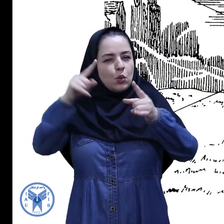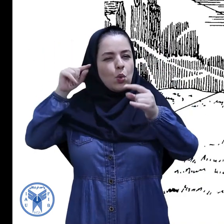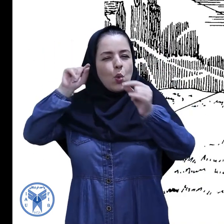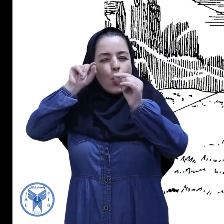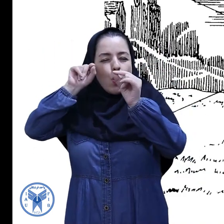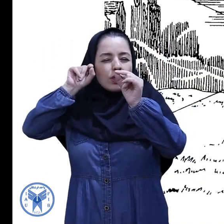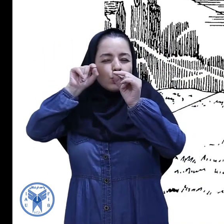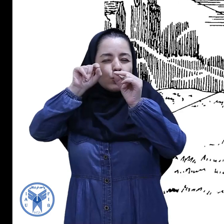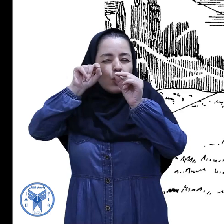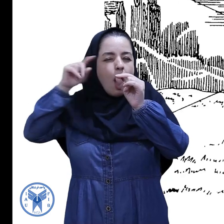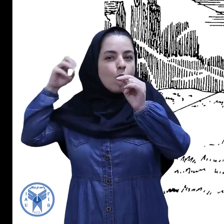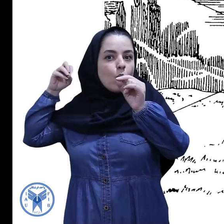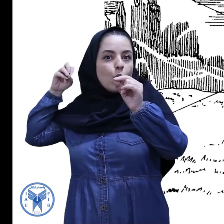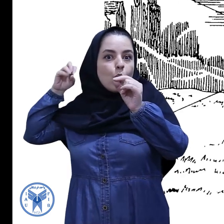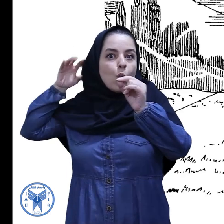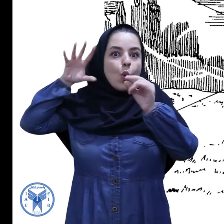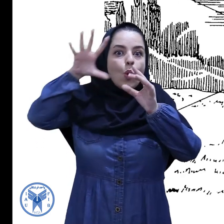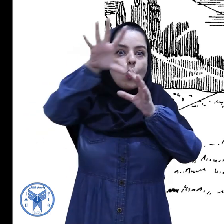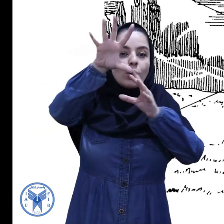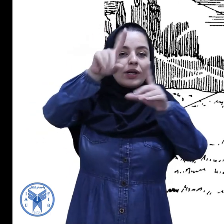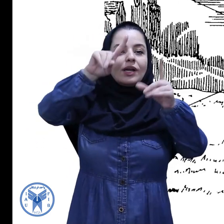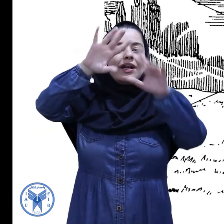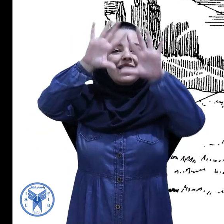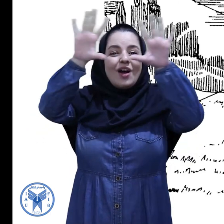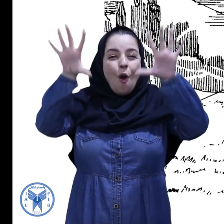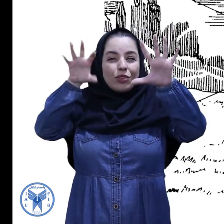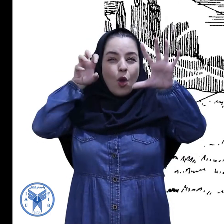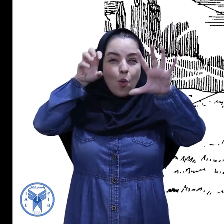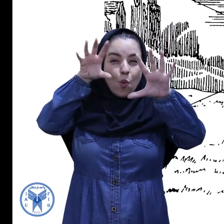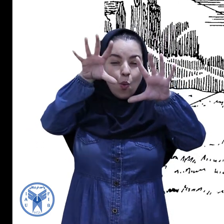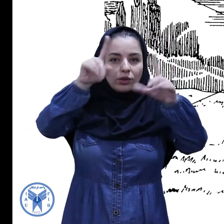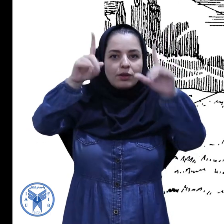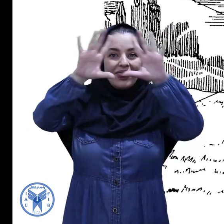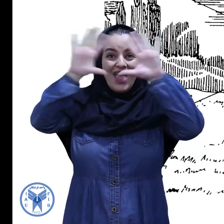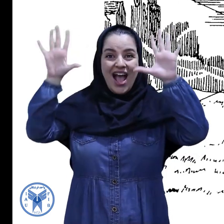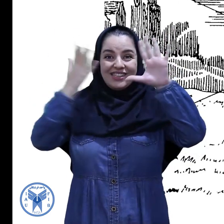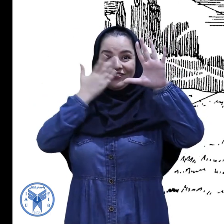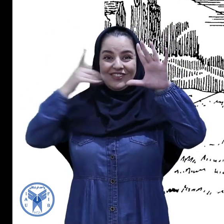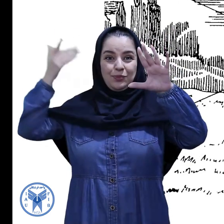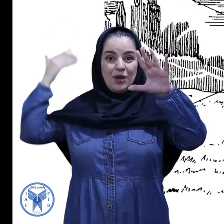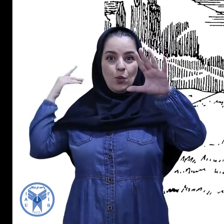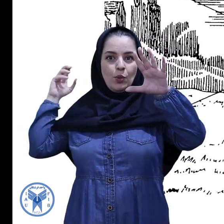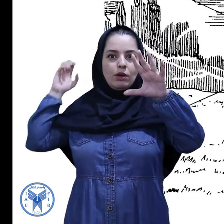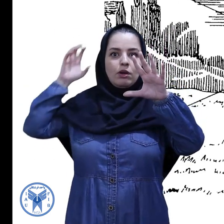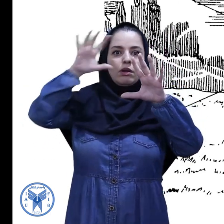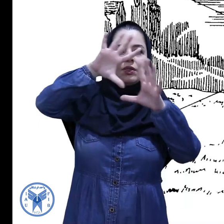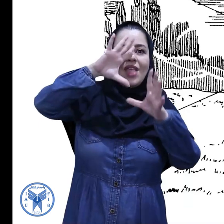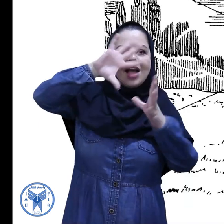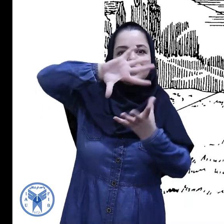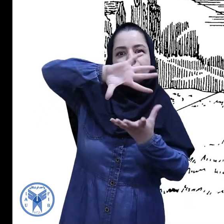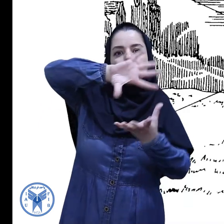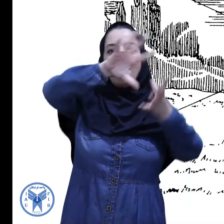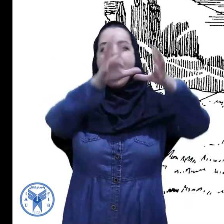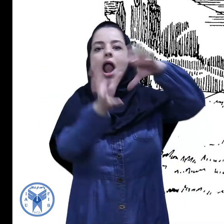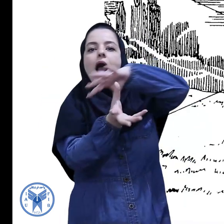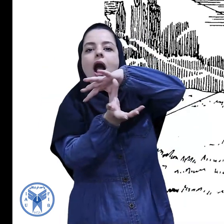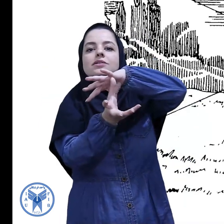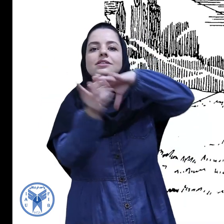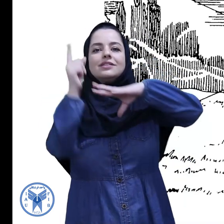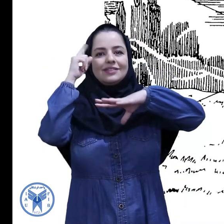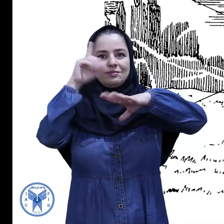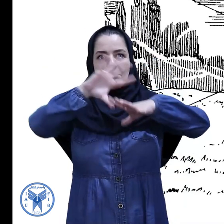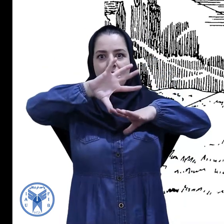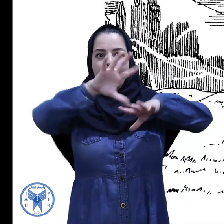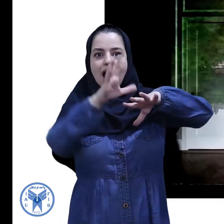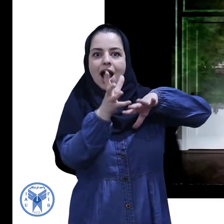you poke a little hole in the side of that room and you let light in from the outside, by miracle, you'll have an image